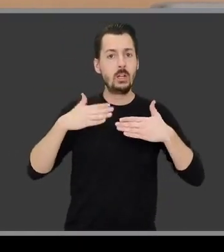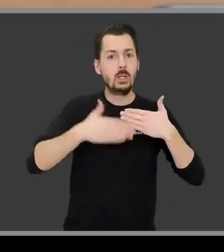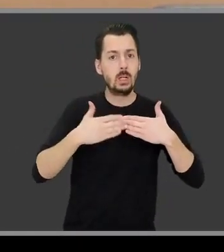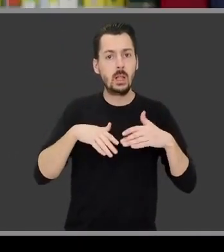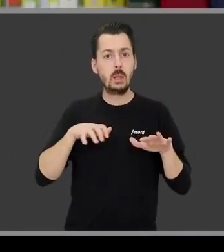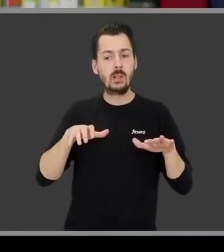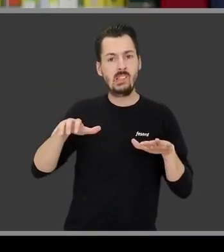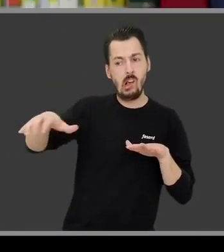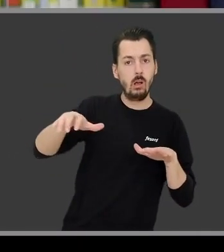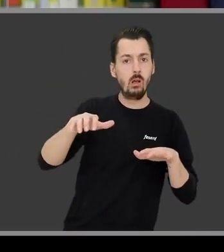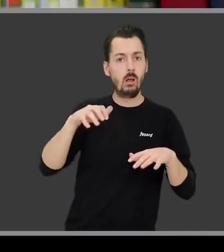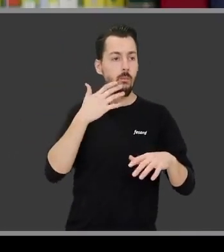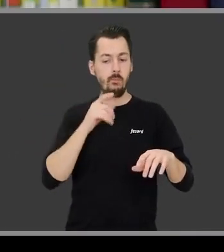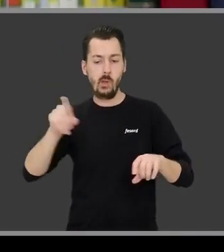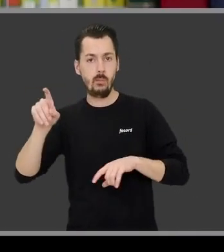excessive mobility.